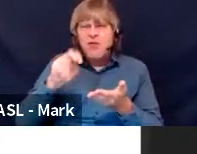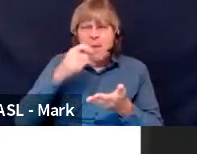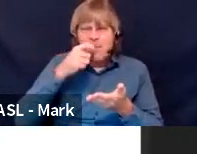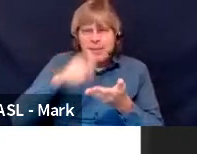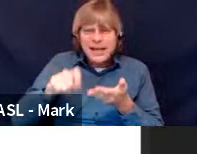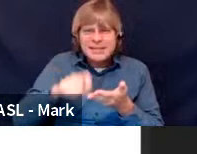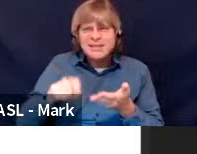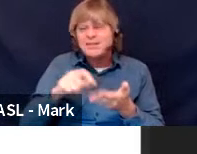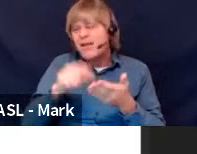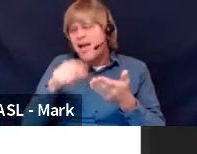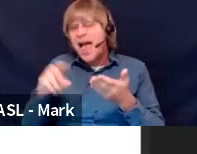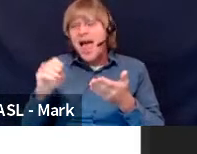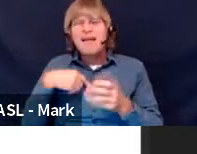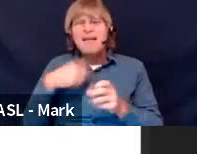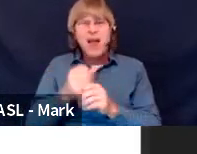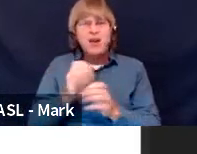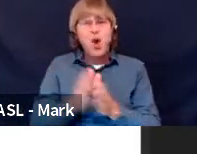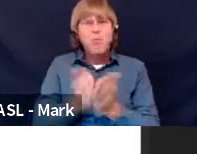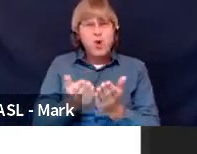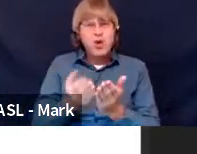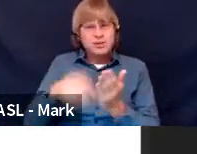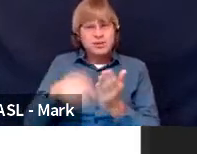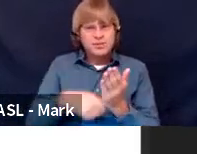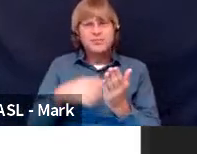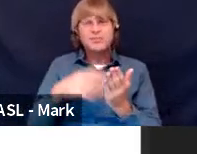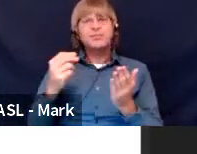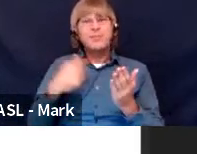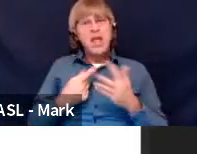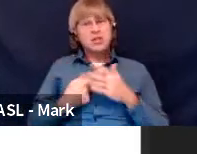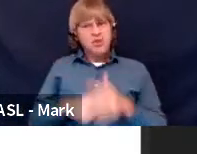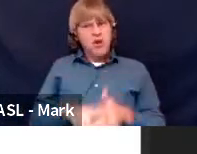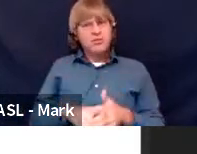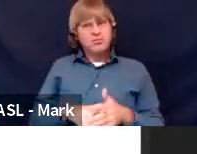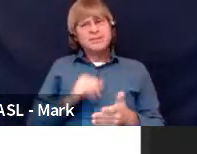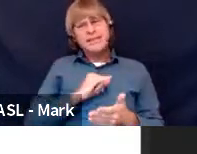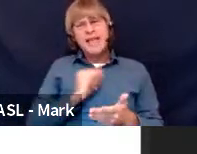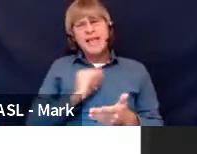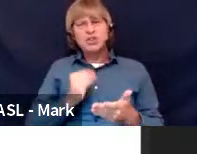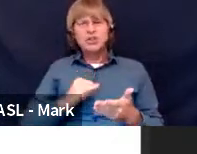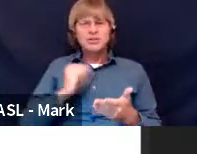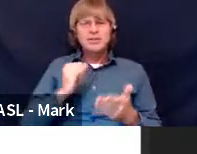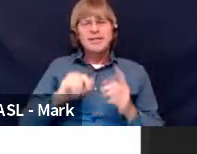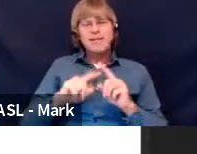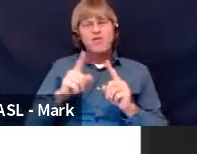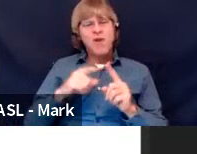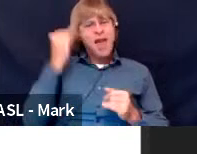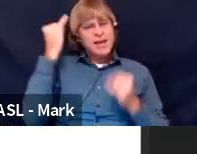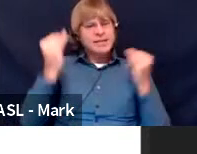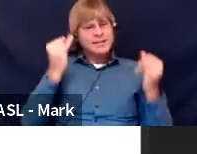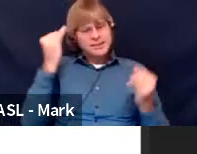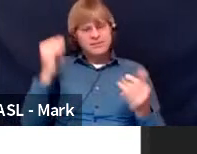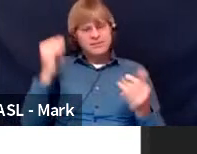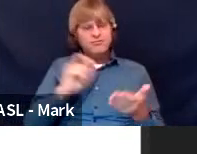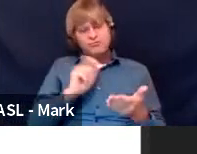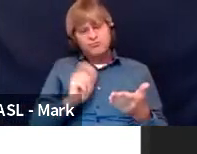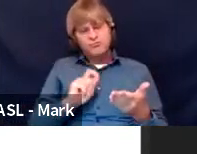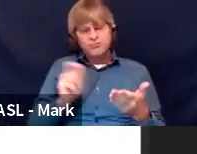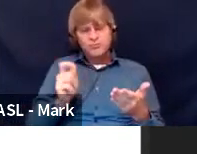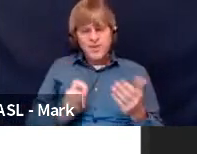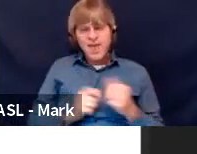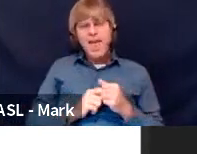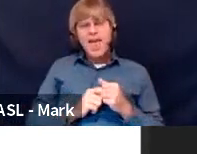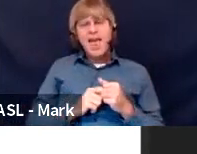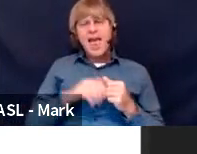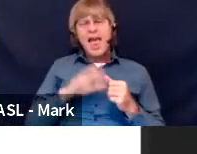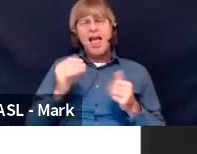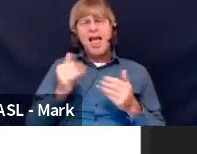pens, and I got a notebook and I started sketching ideas. And the